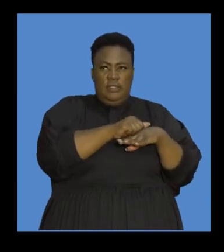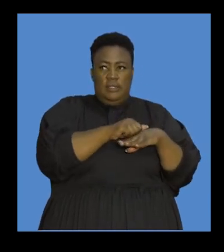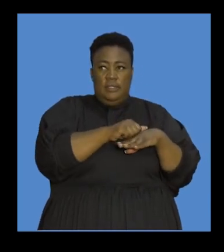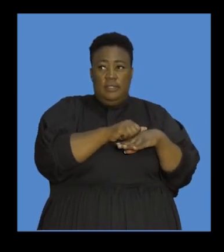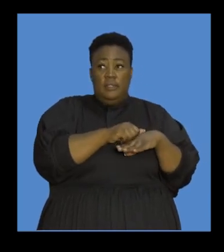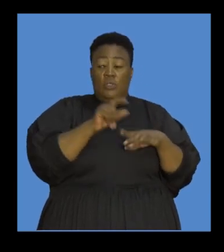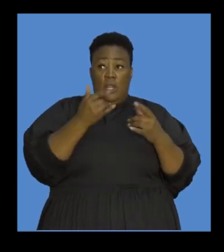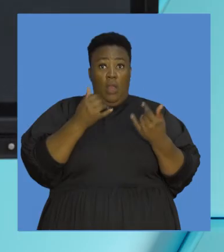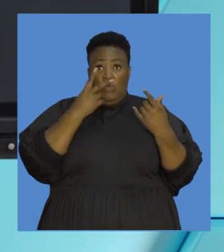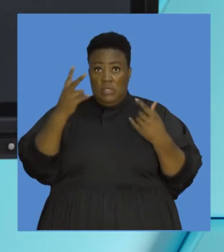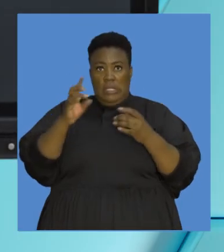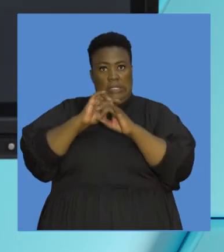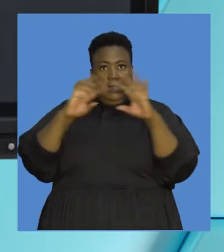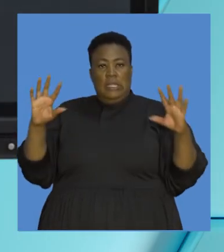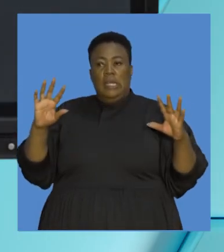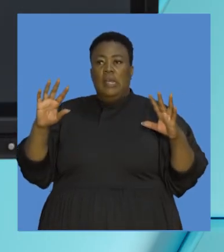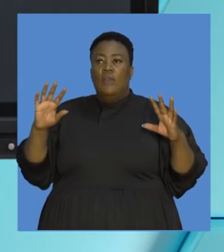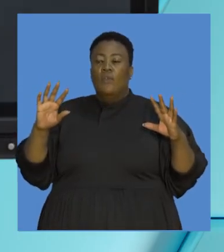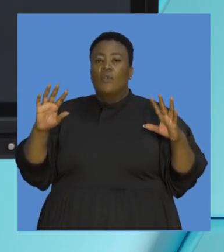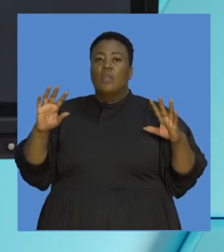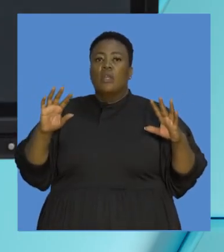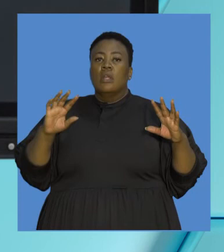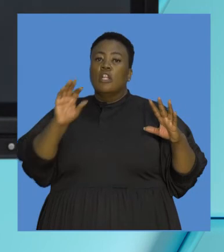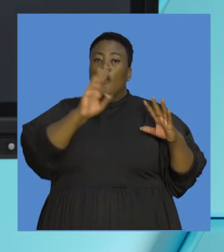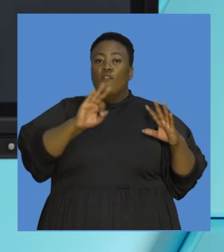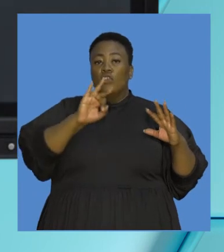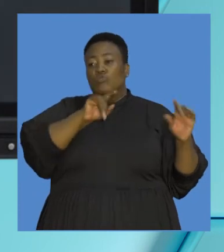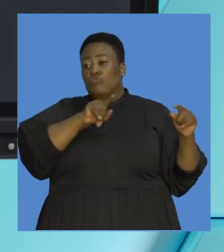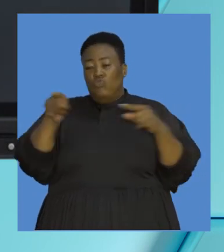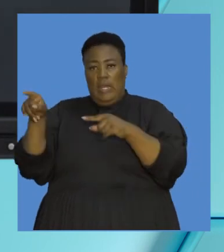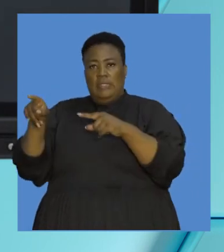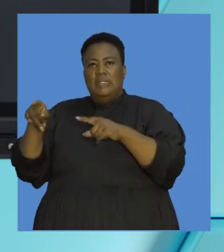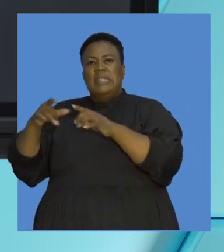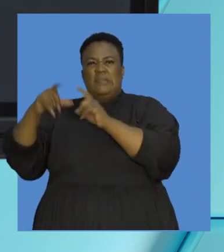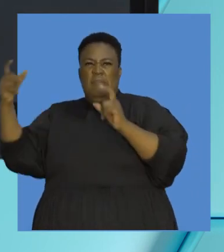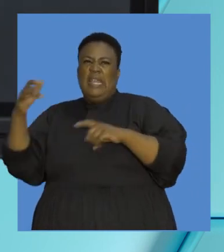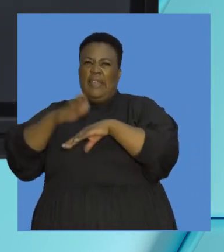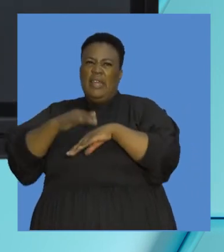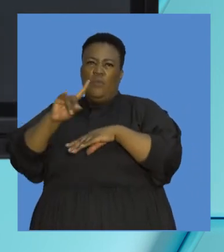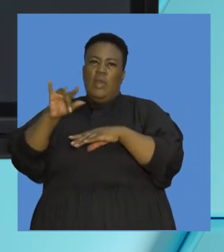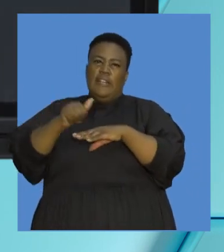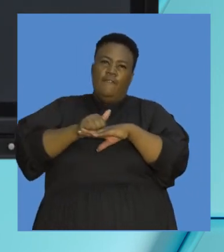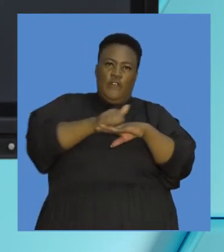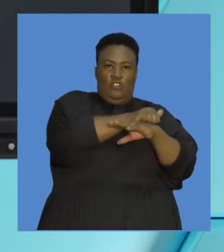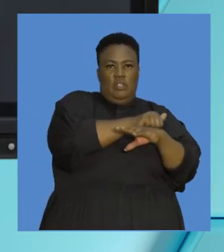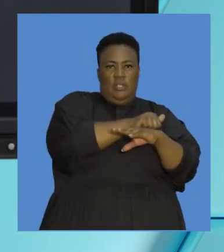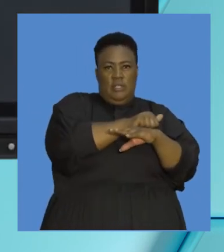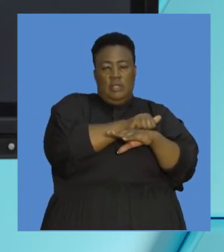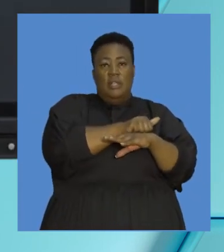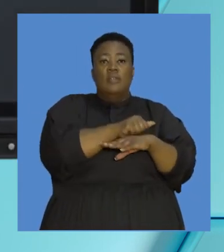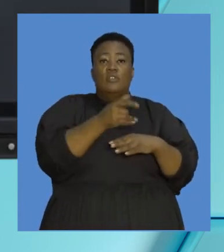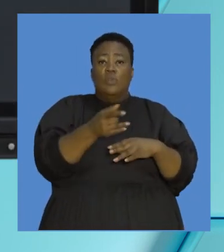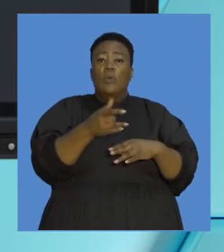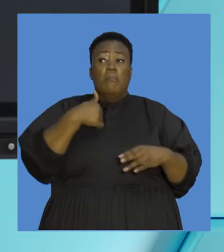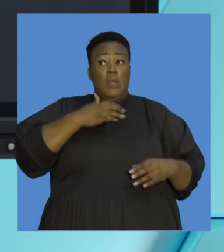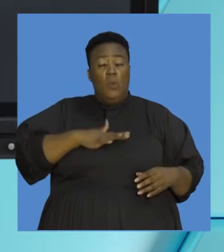I've made it very obvious that the force to the right is bigger than friction. Here,